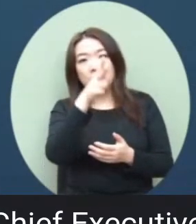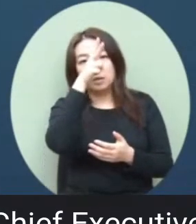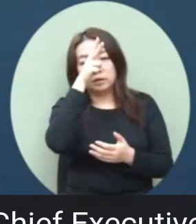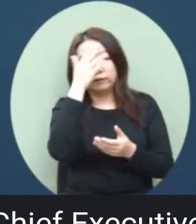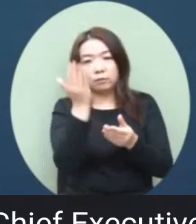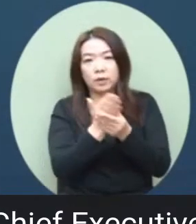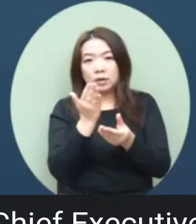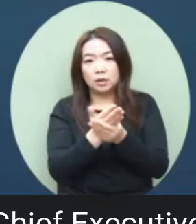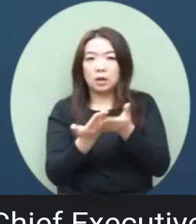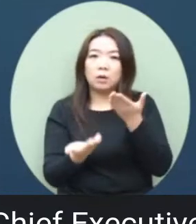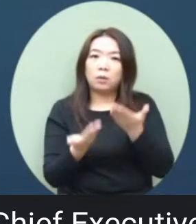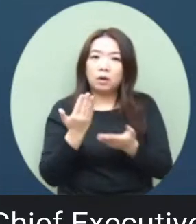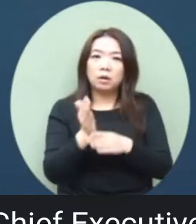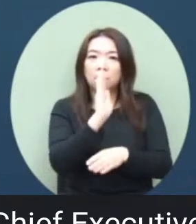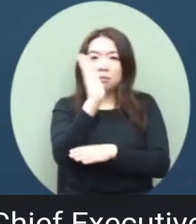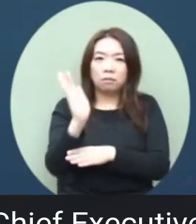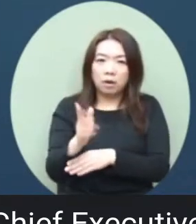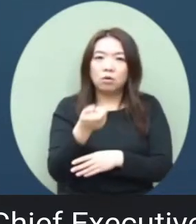I think the media